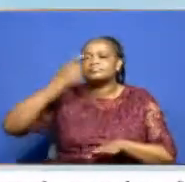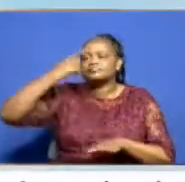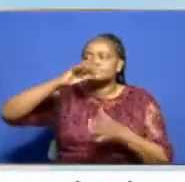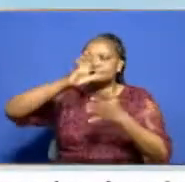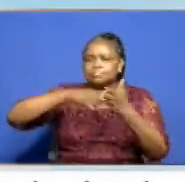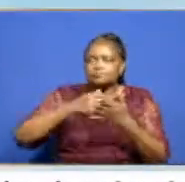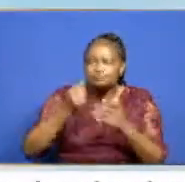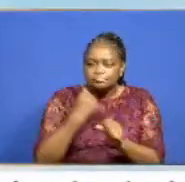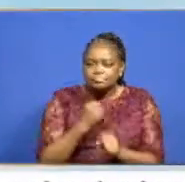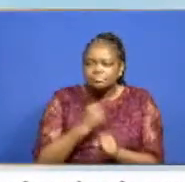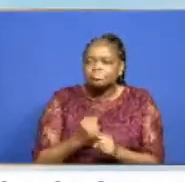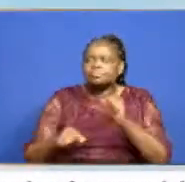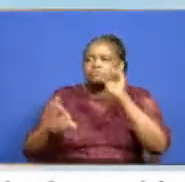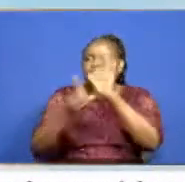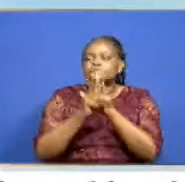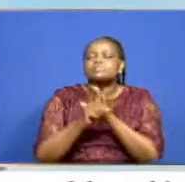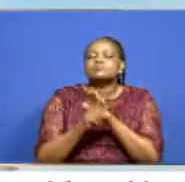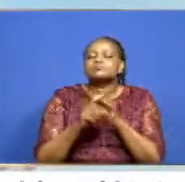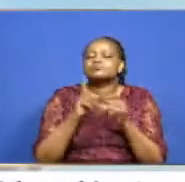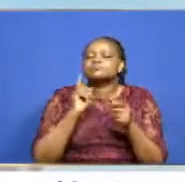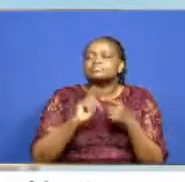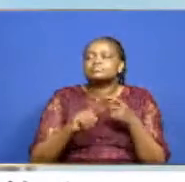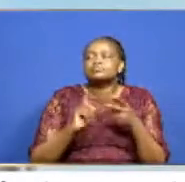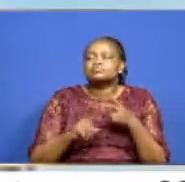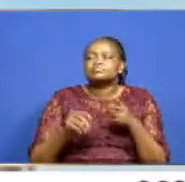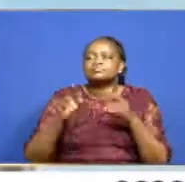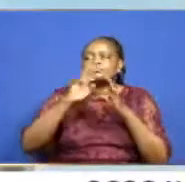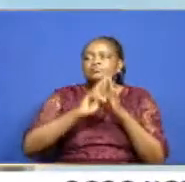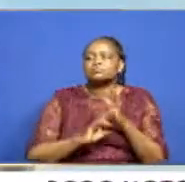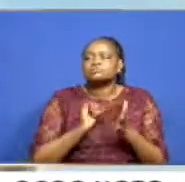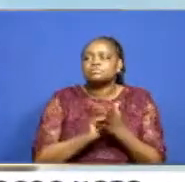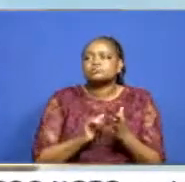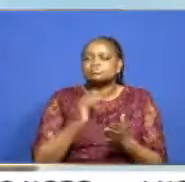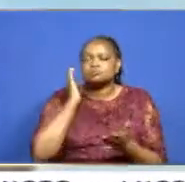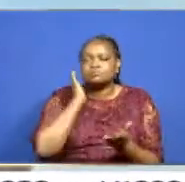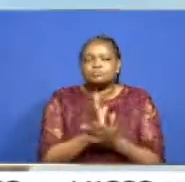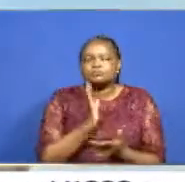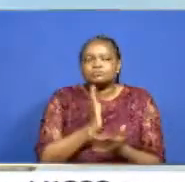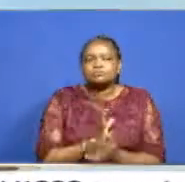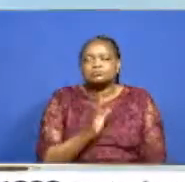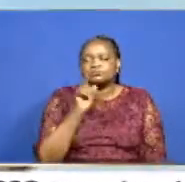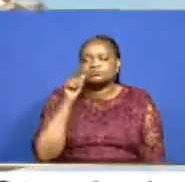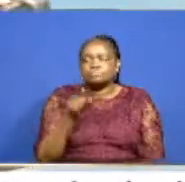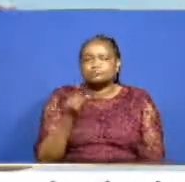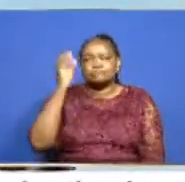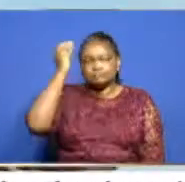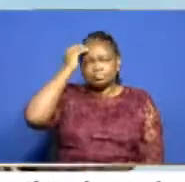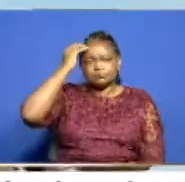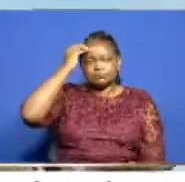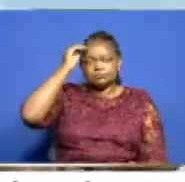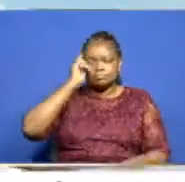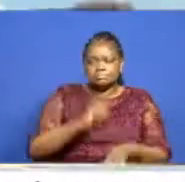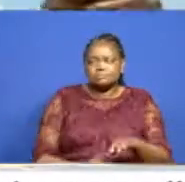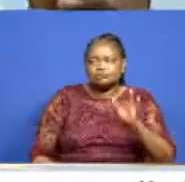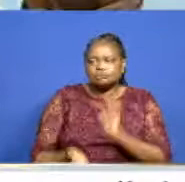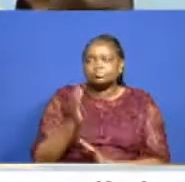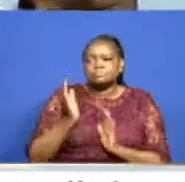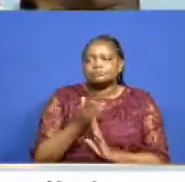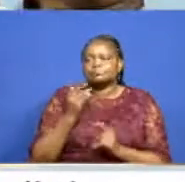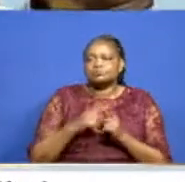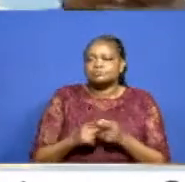a legislation. We need a regulation that this is, we are now on learning during emergency, and these